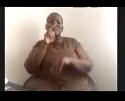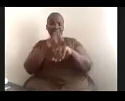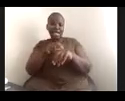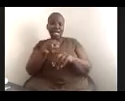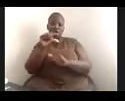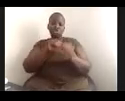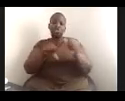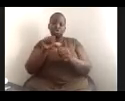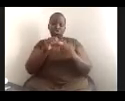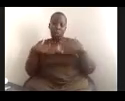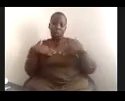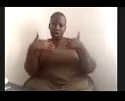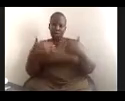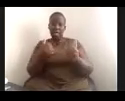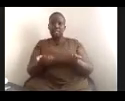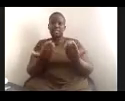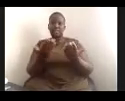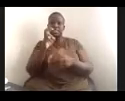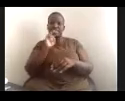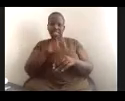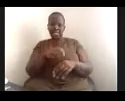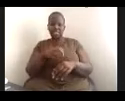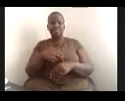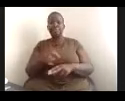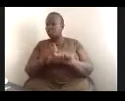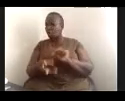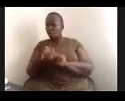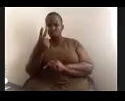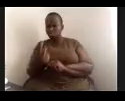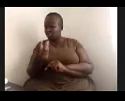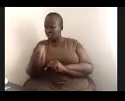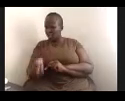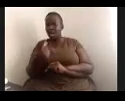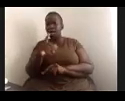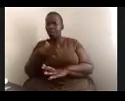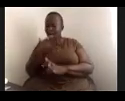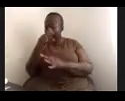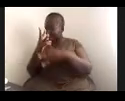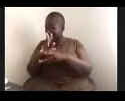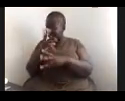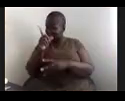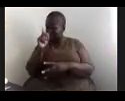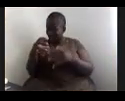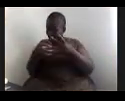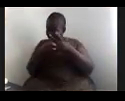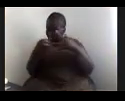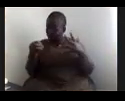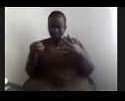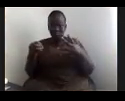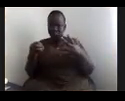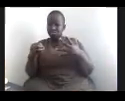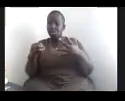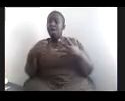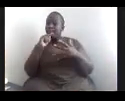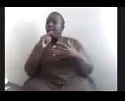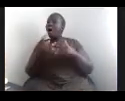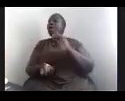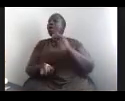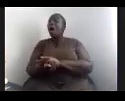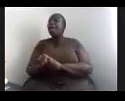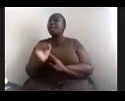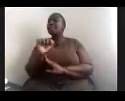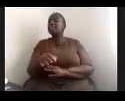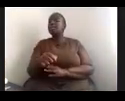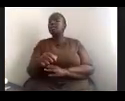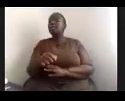social welfare services. No child ever wants their parents to go through a bitter divorce, but it happens.